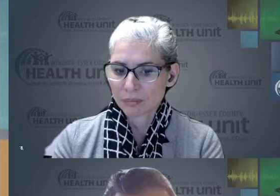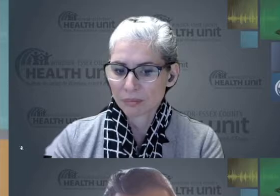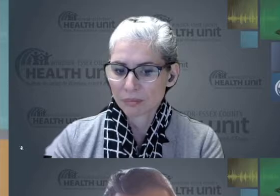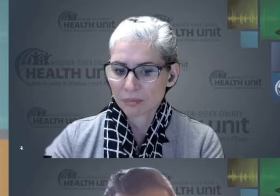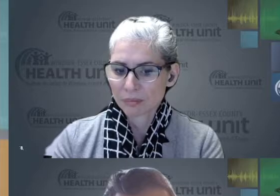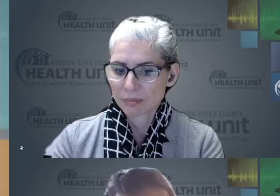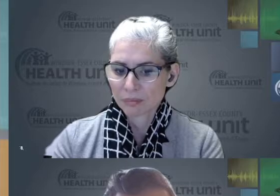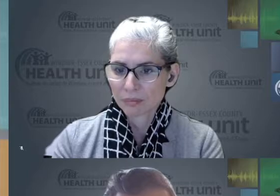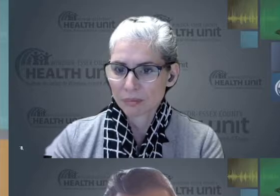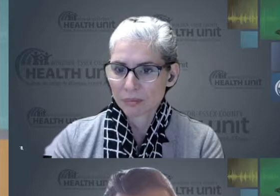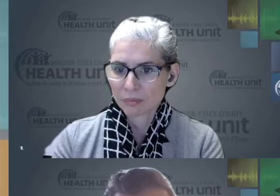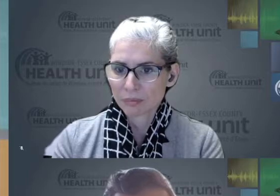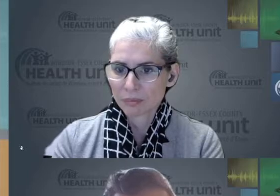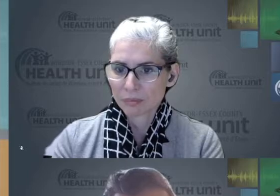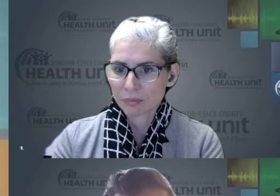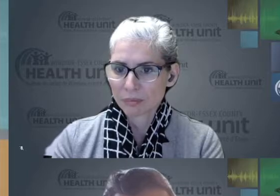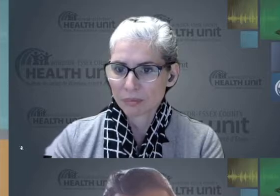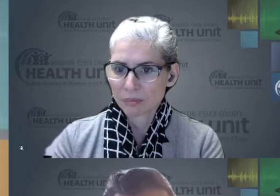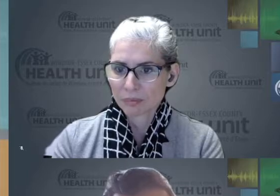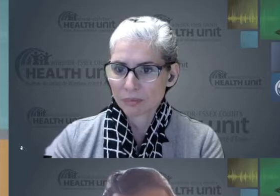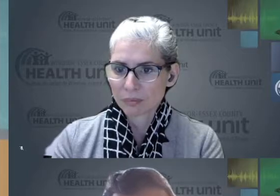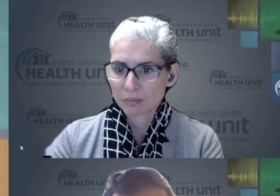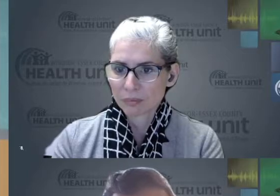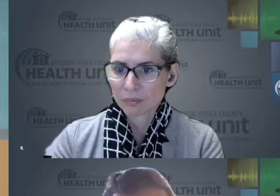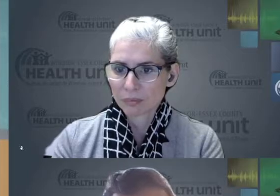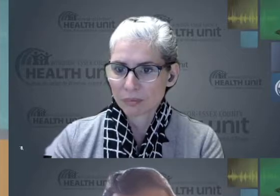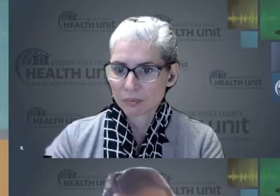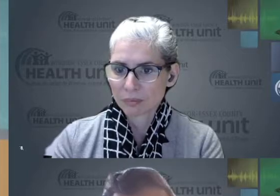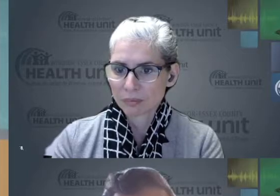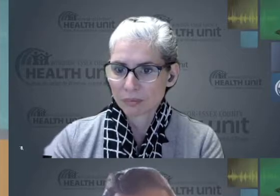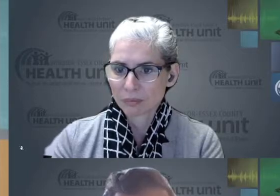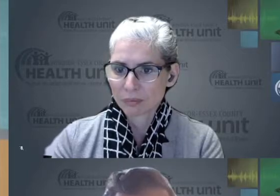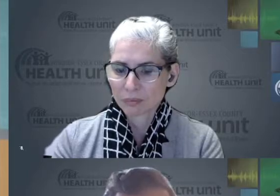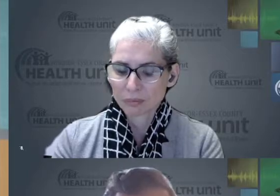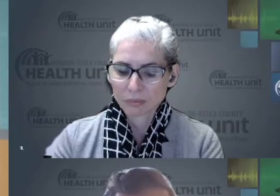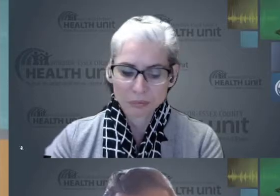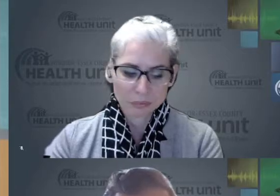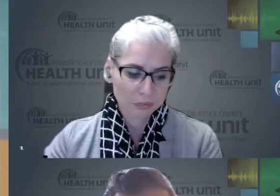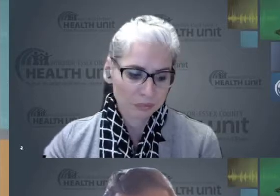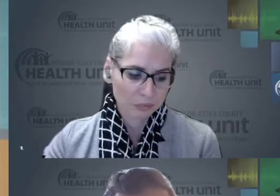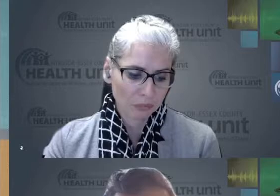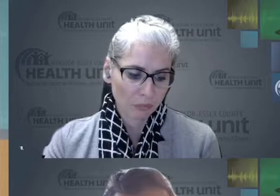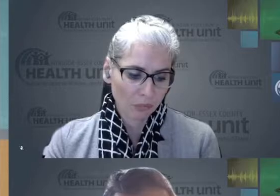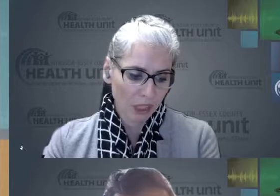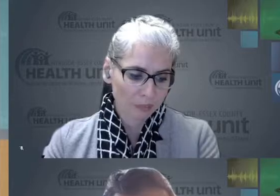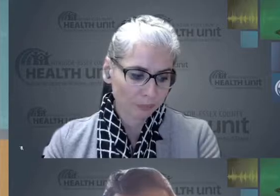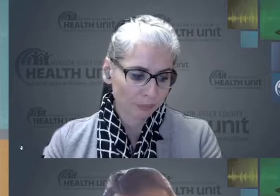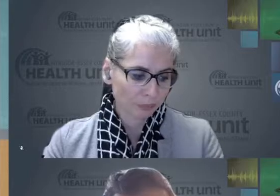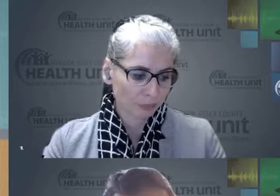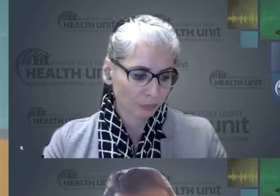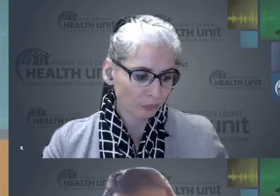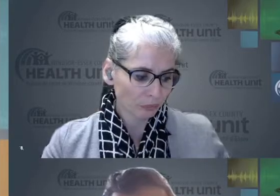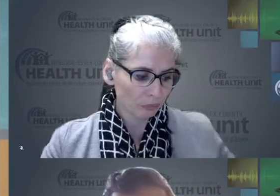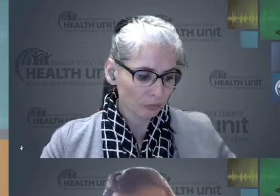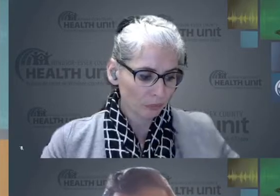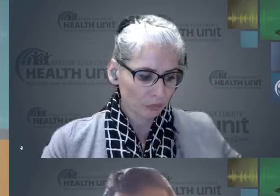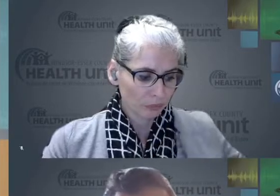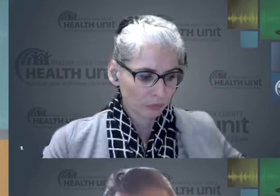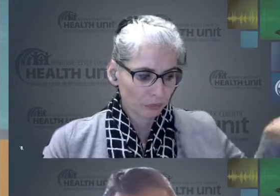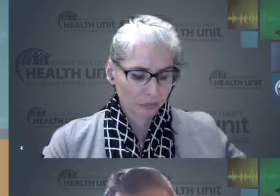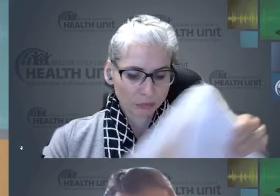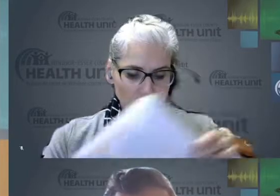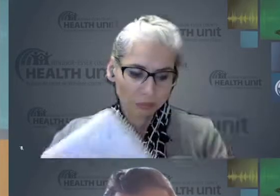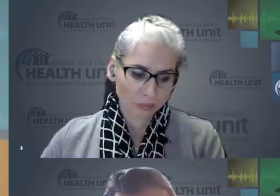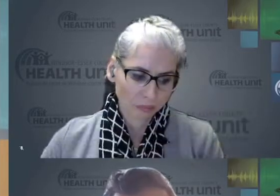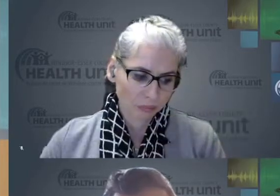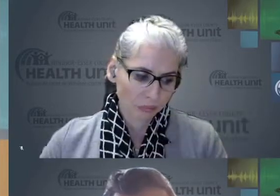that we had approximately 2,000 migrant farm worker residents in the community, and more than 10%